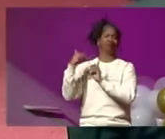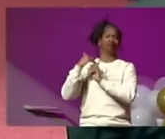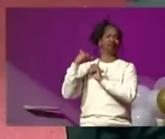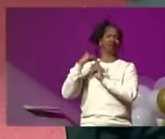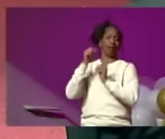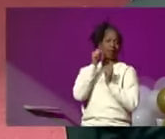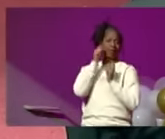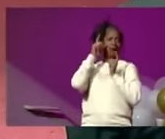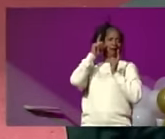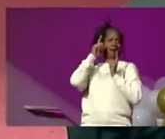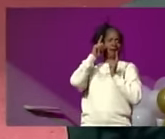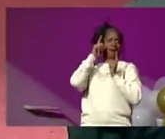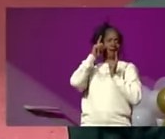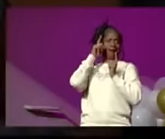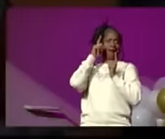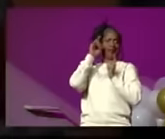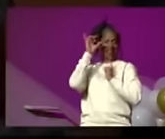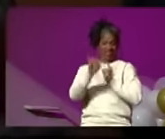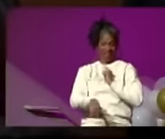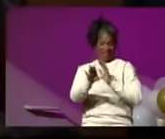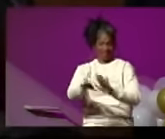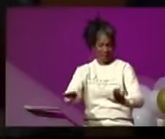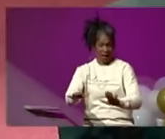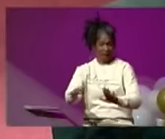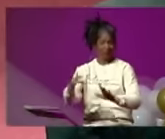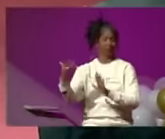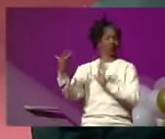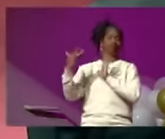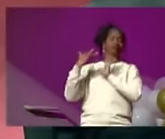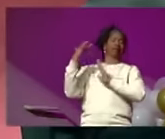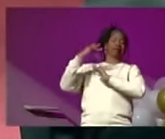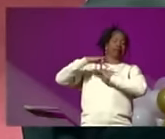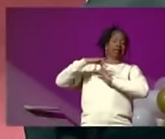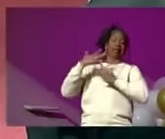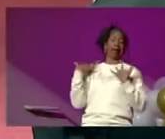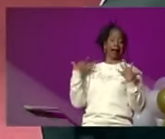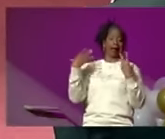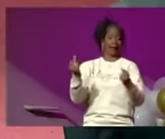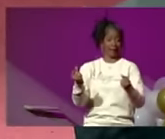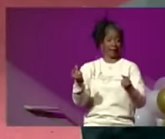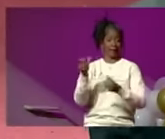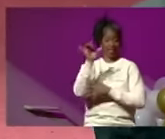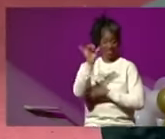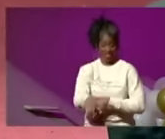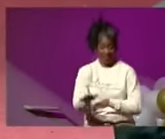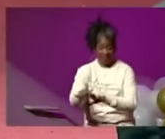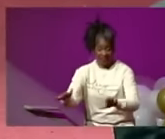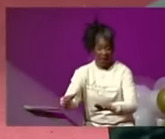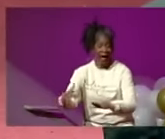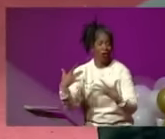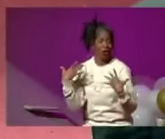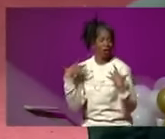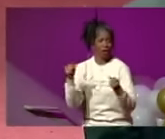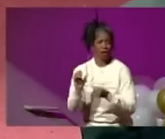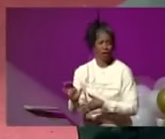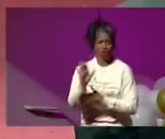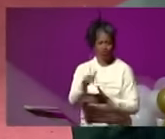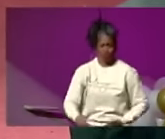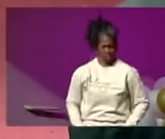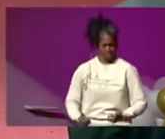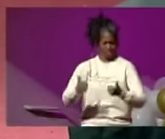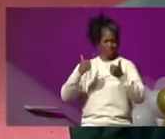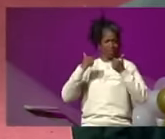child is a healer. That child will raise you up when life knocks you